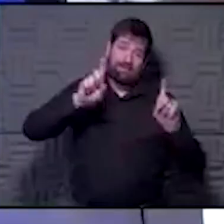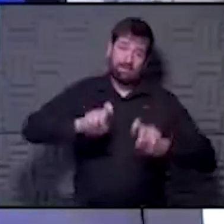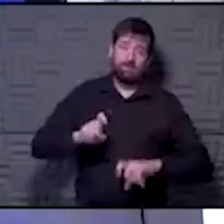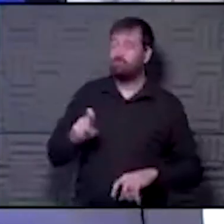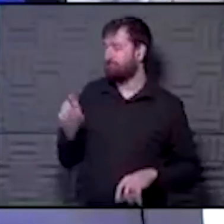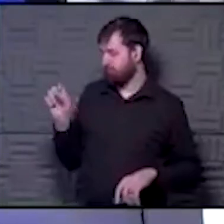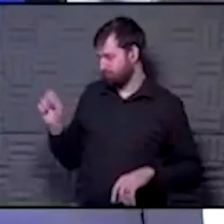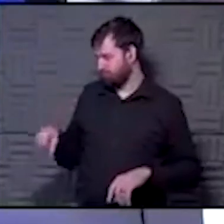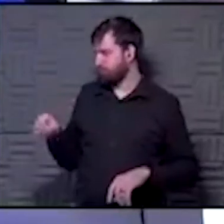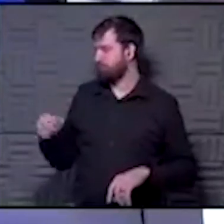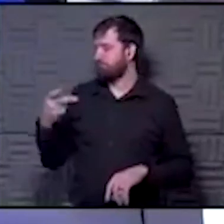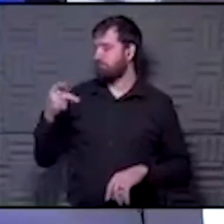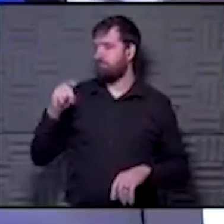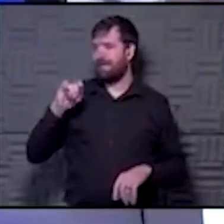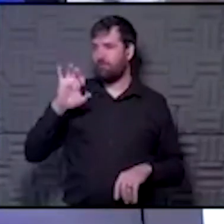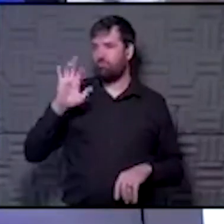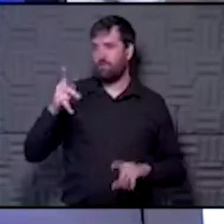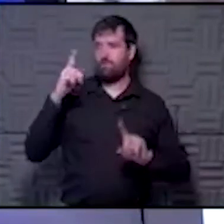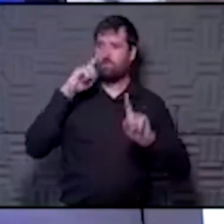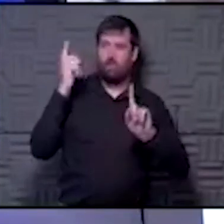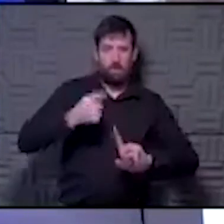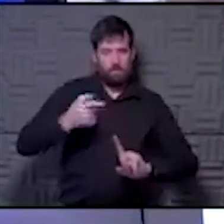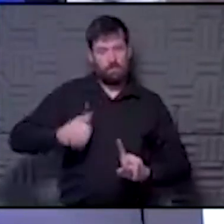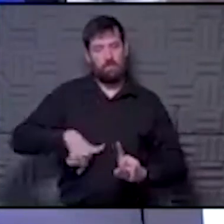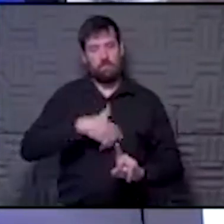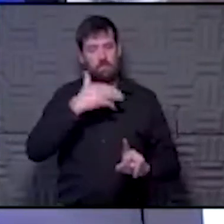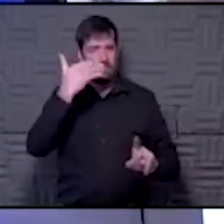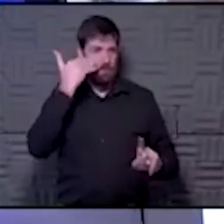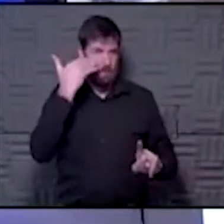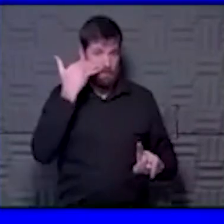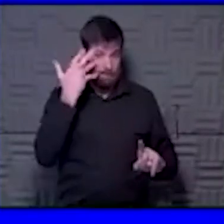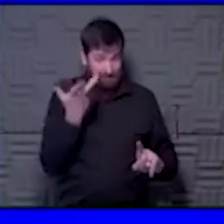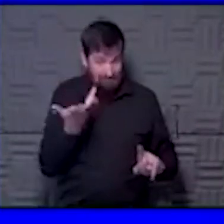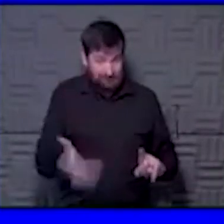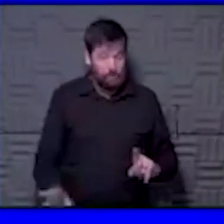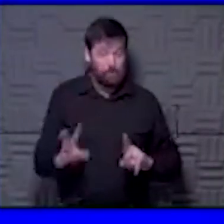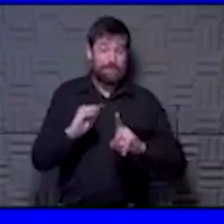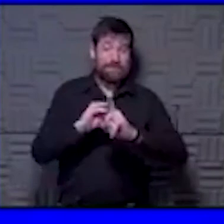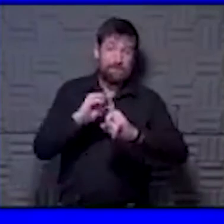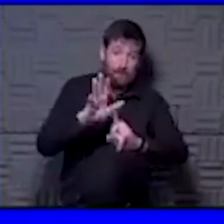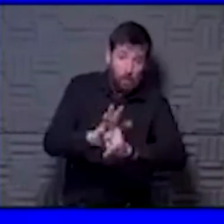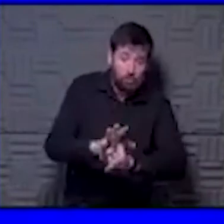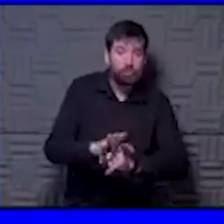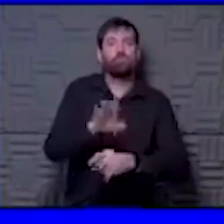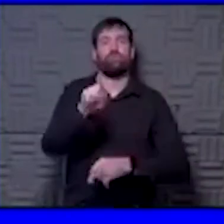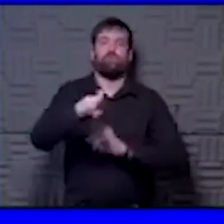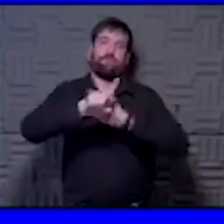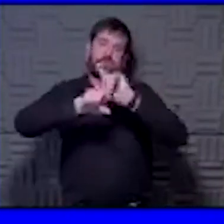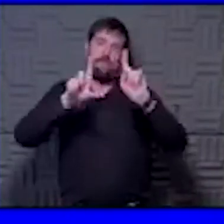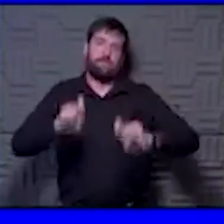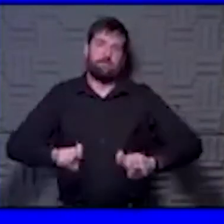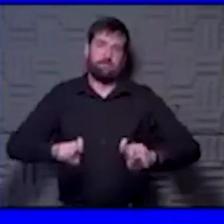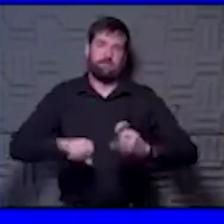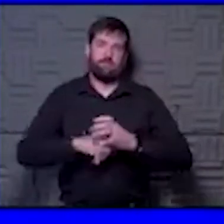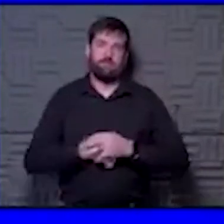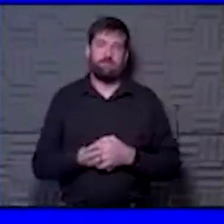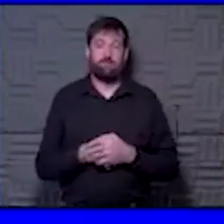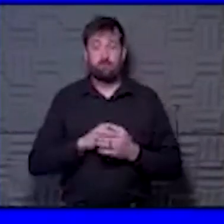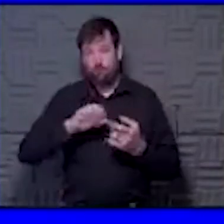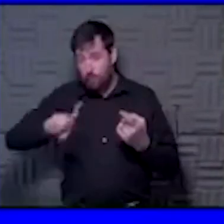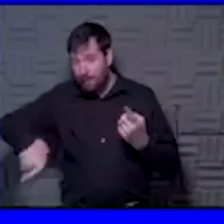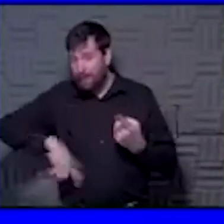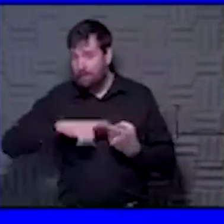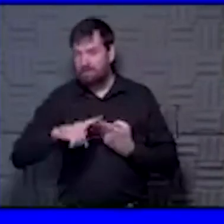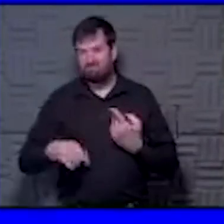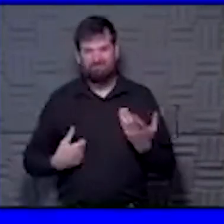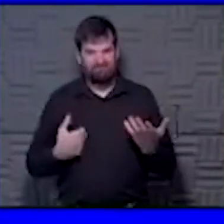think to Patrick's point, that's the best thing is we know that if you have had exposure, you should get tested. When to get tested, we really